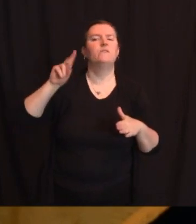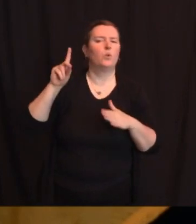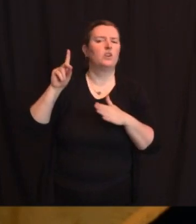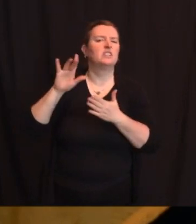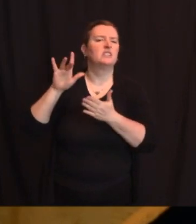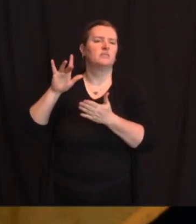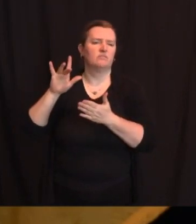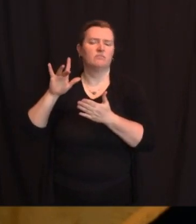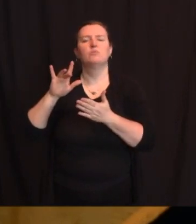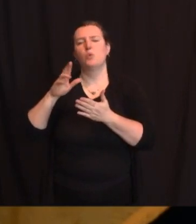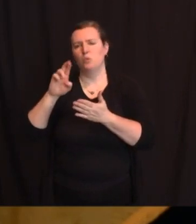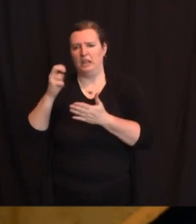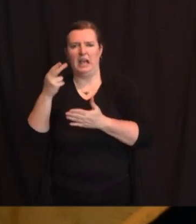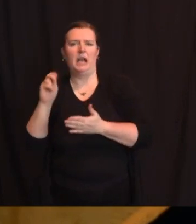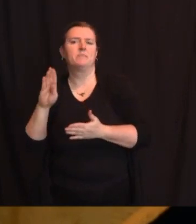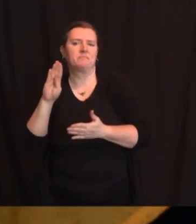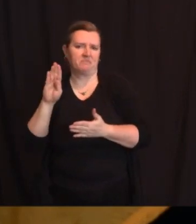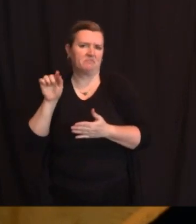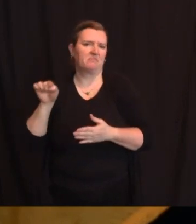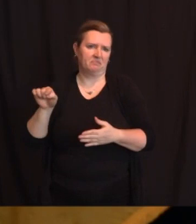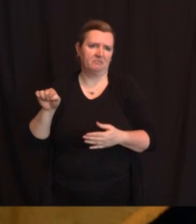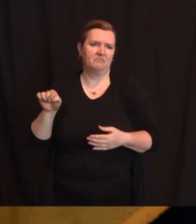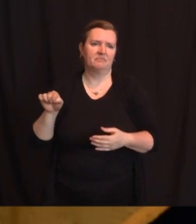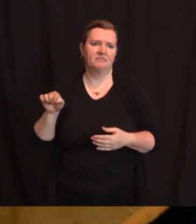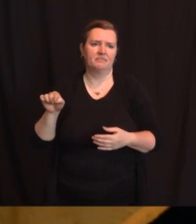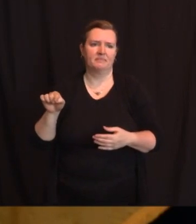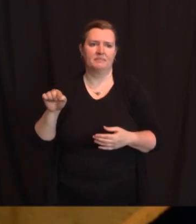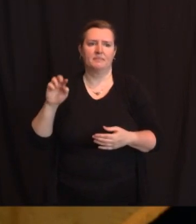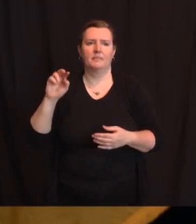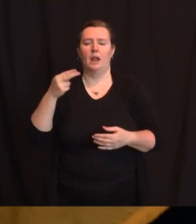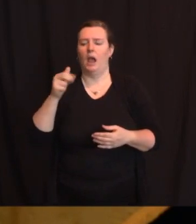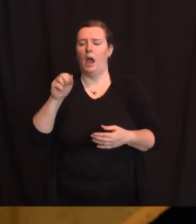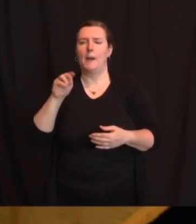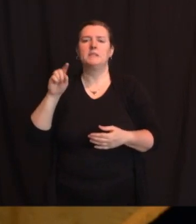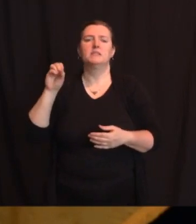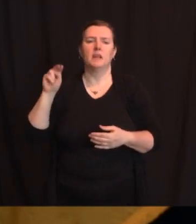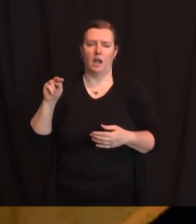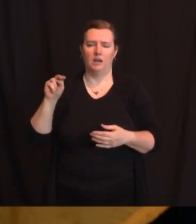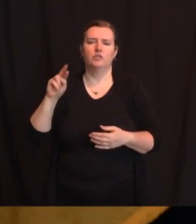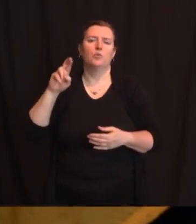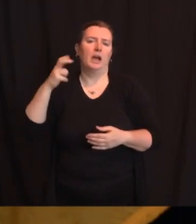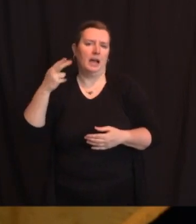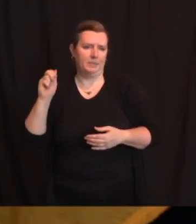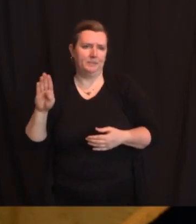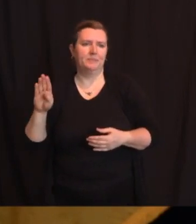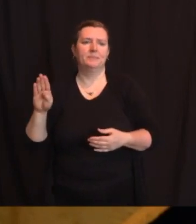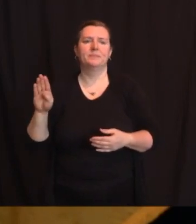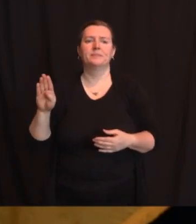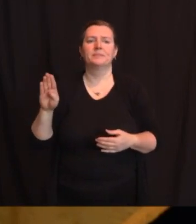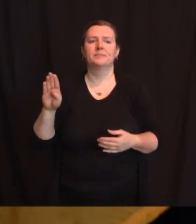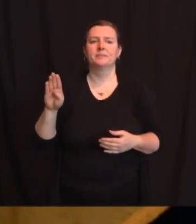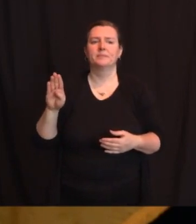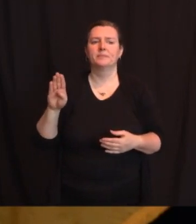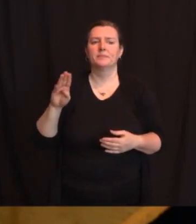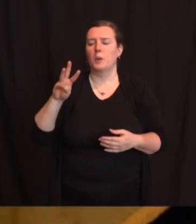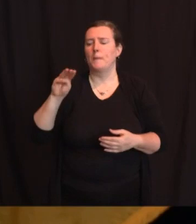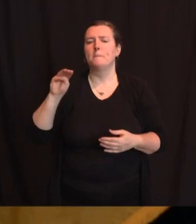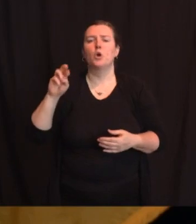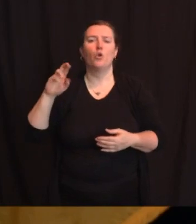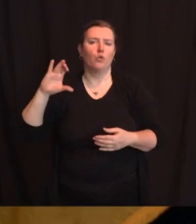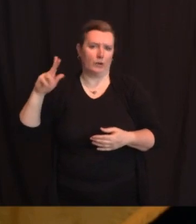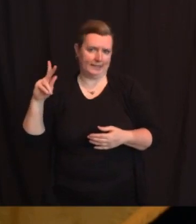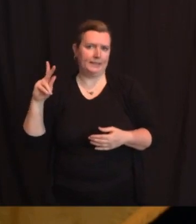Rehab, Landfair House in Wayne, Merwick Care Center in Plainsboro, and Abingdon Care